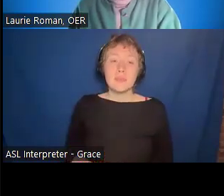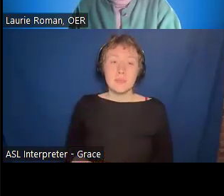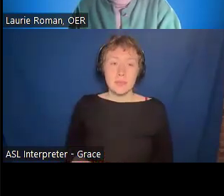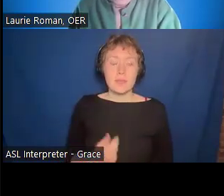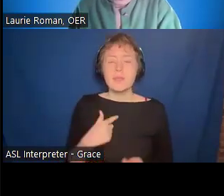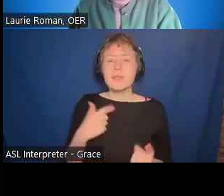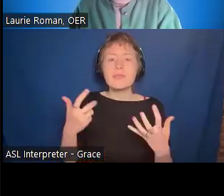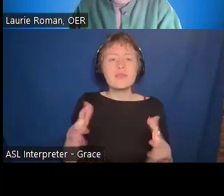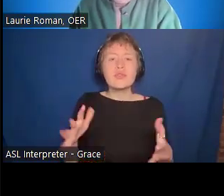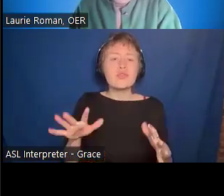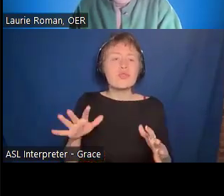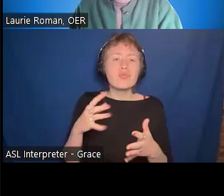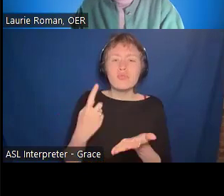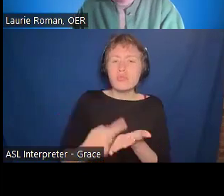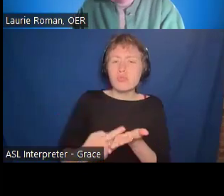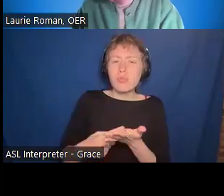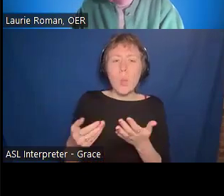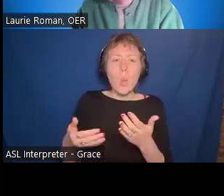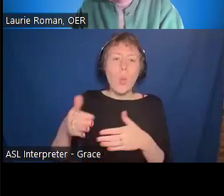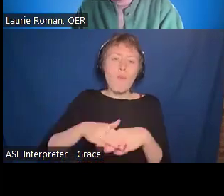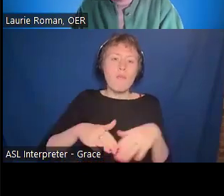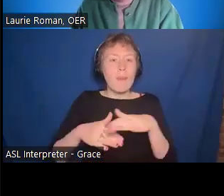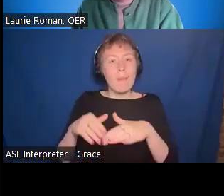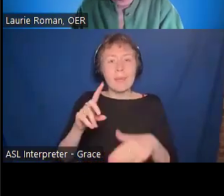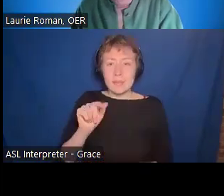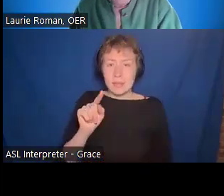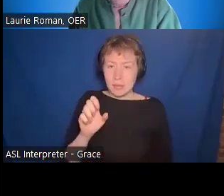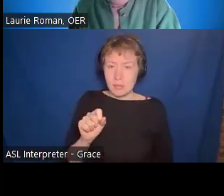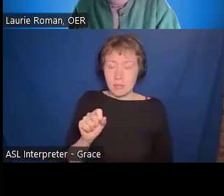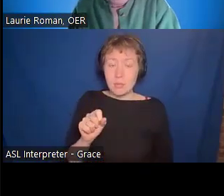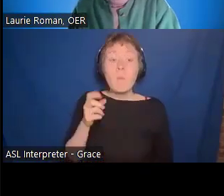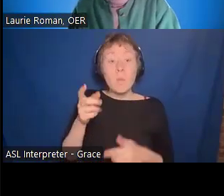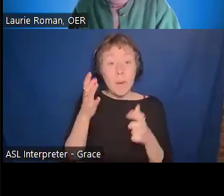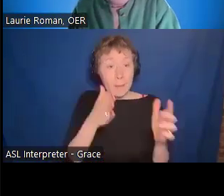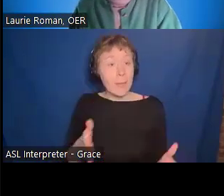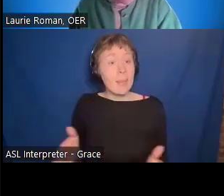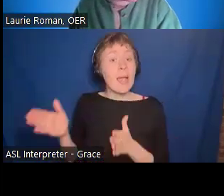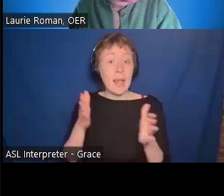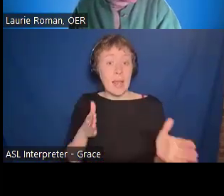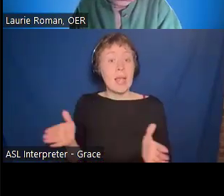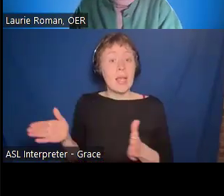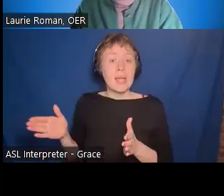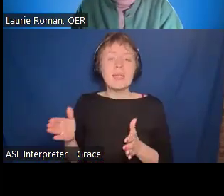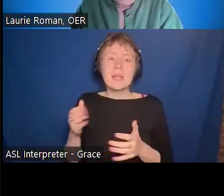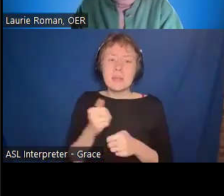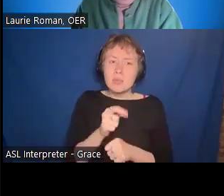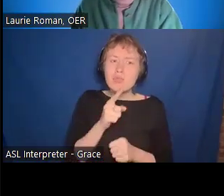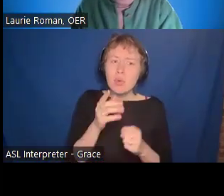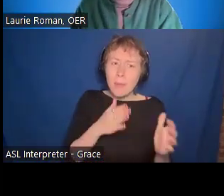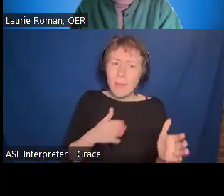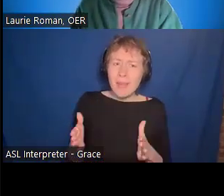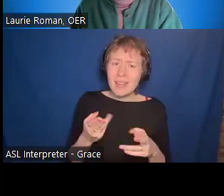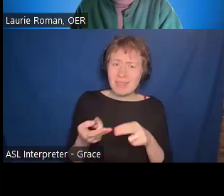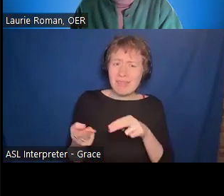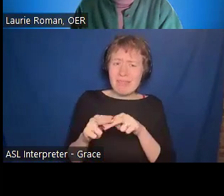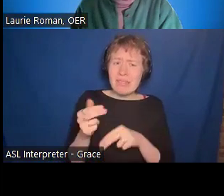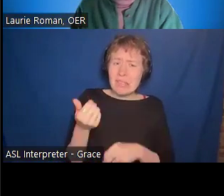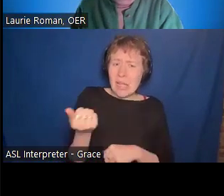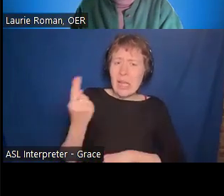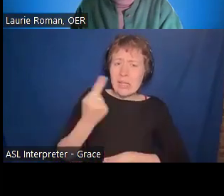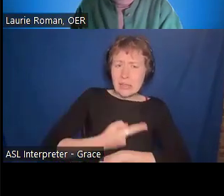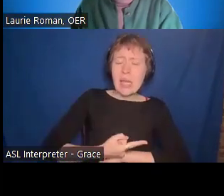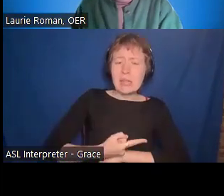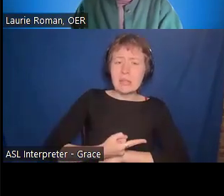overlapping dates. And then in your planning, please plan about 10 days of a cushion or